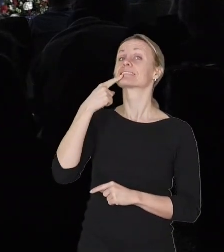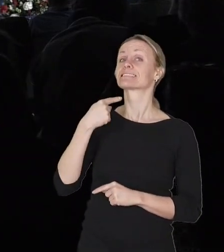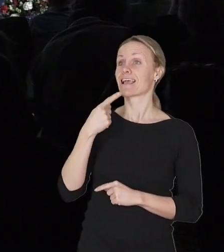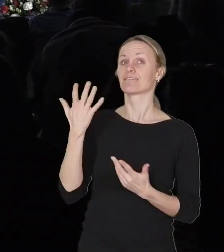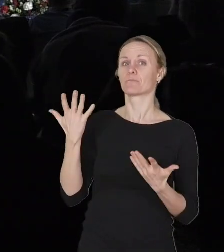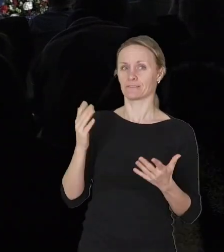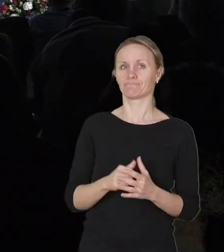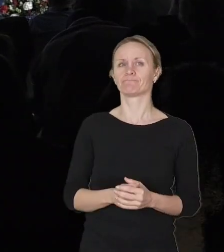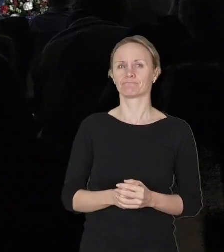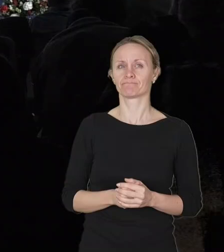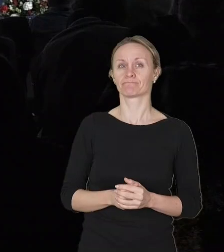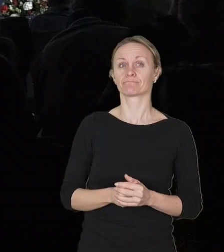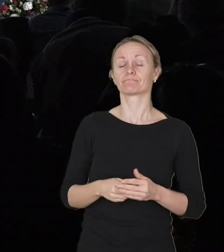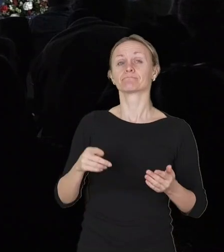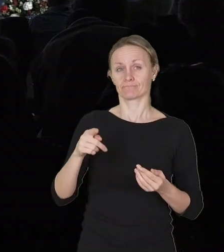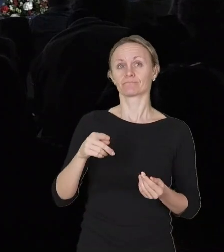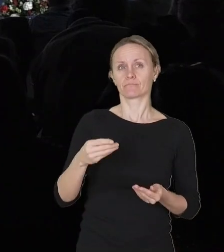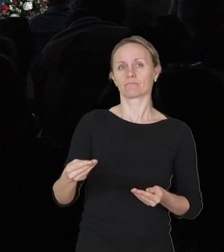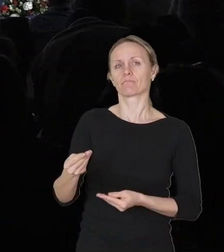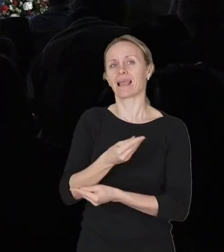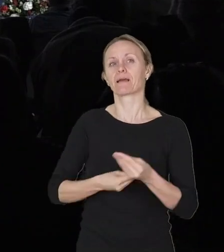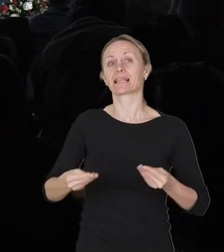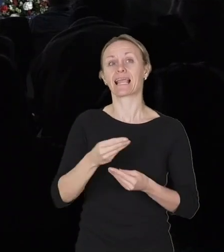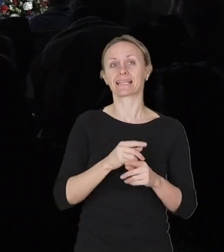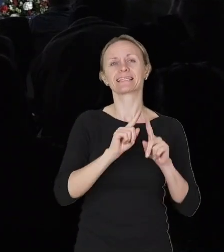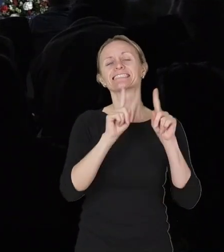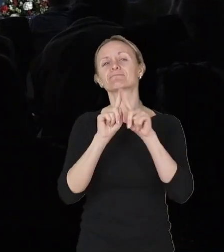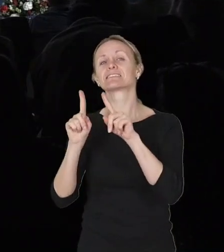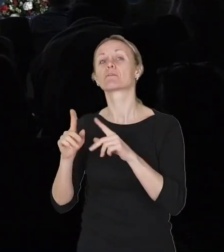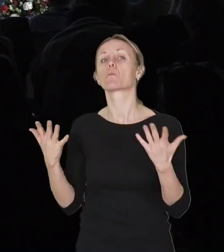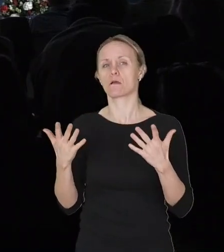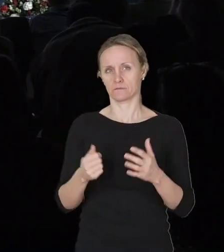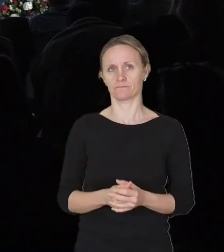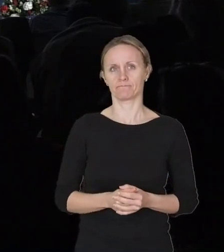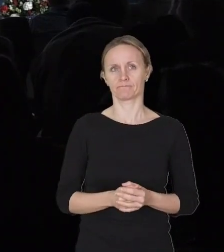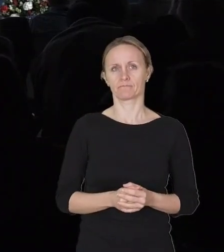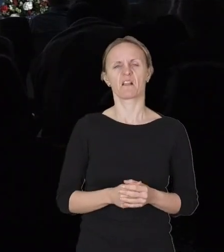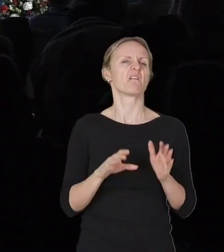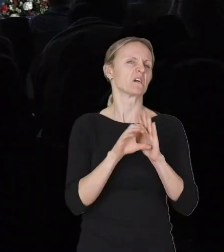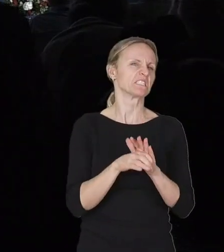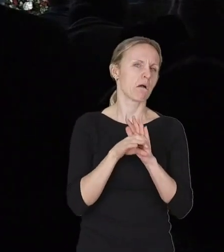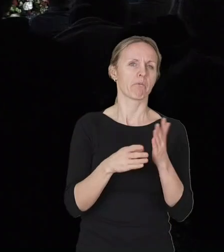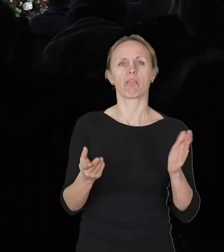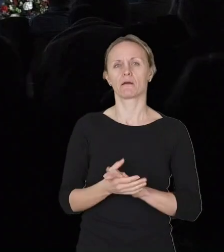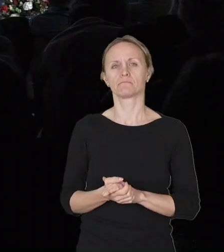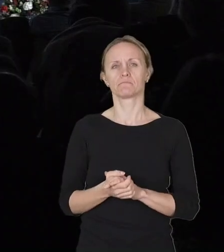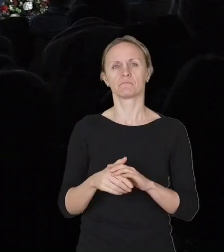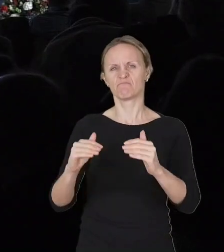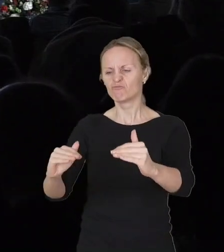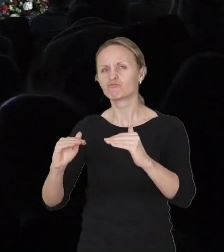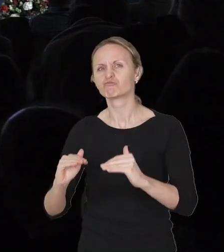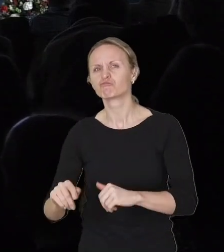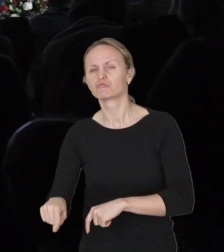what other markets or specific niches are necessary to be strengthened or to be introduced as